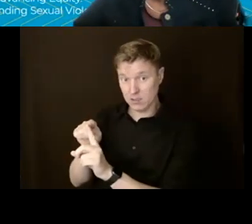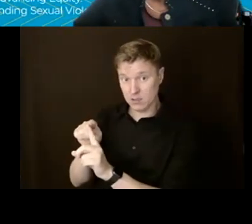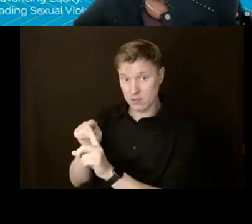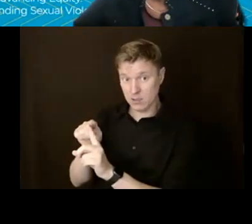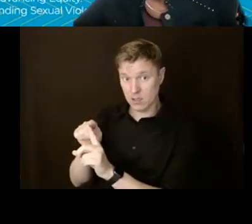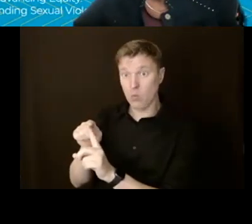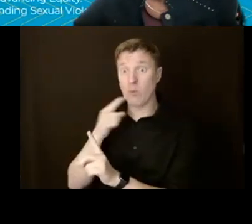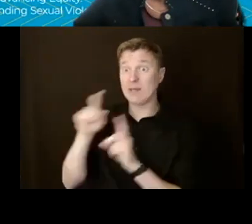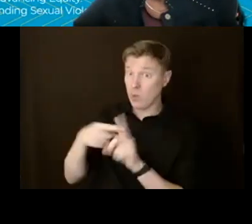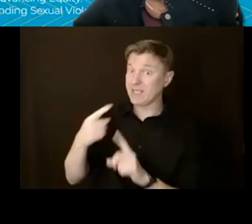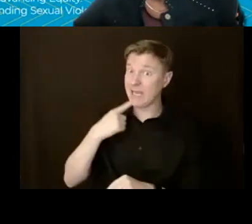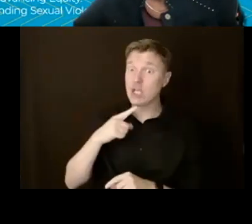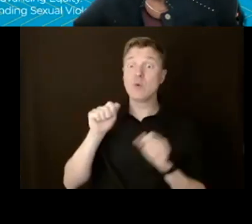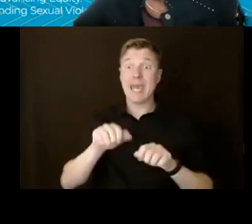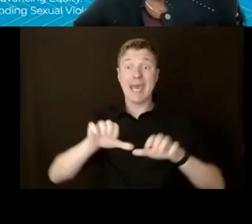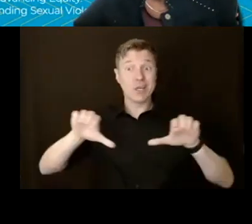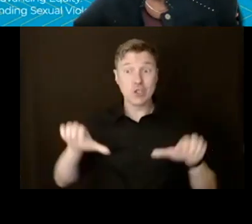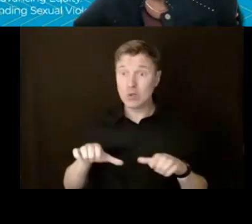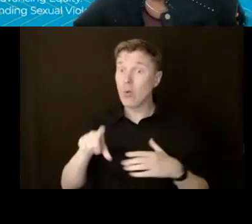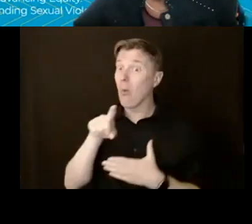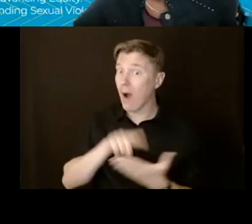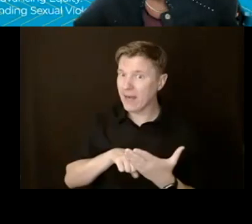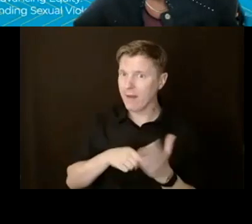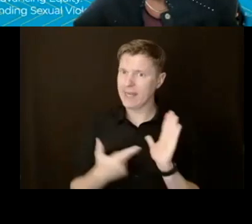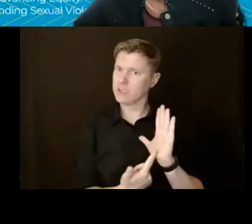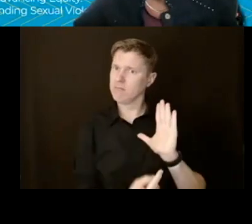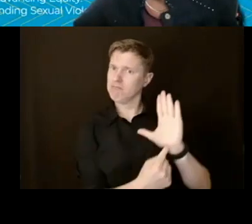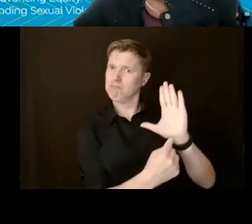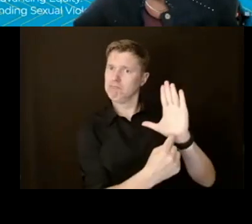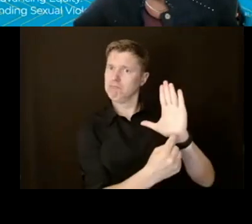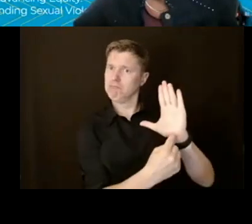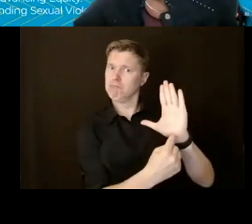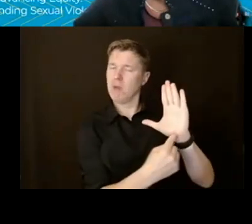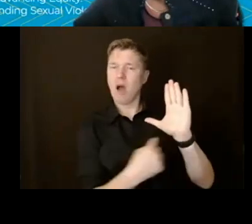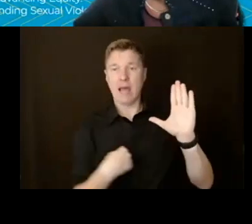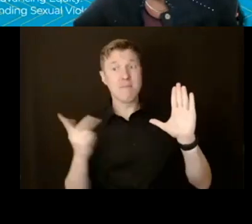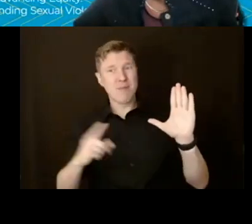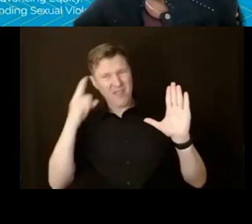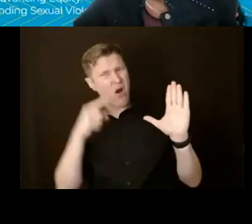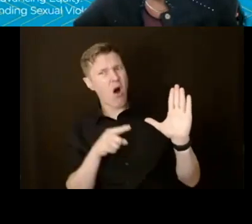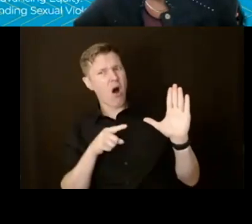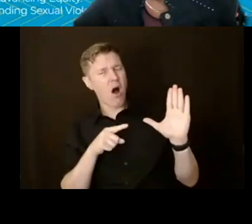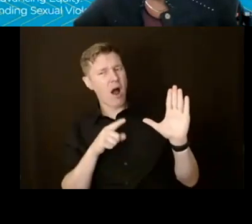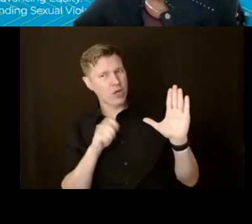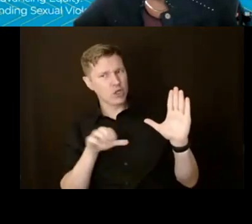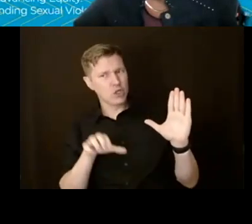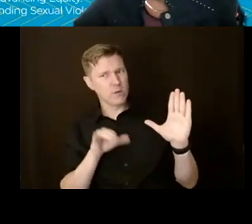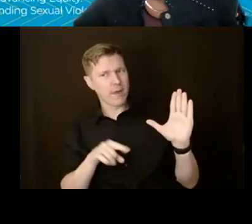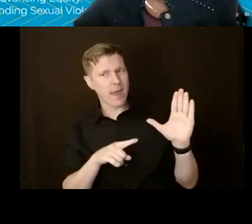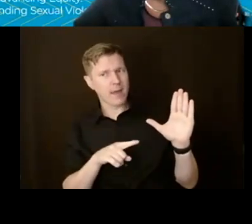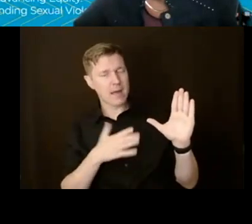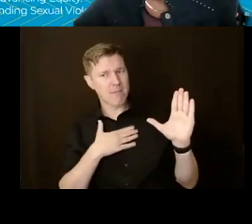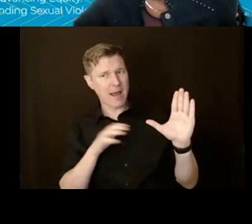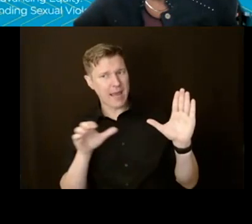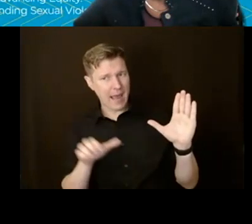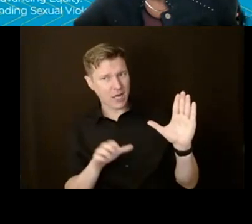that is not so esoteric that I can't take action. And that my action will actually